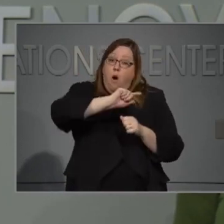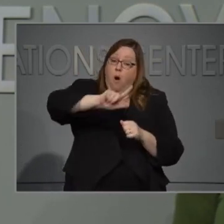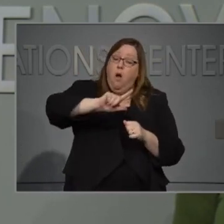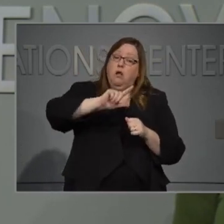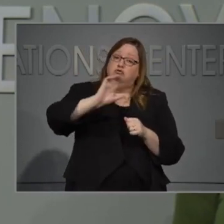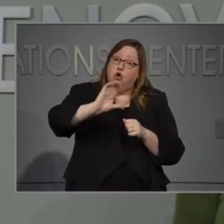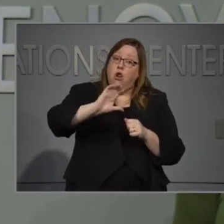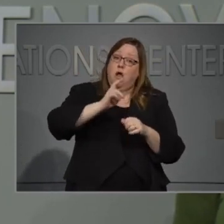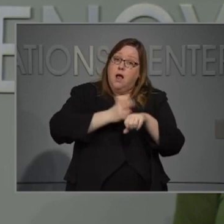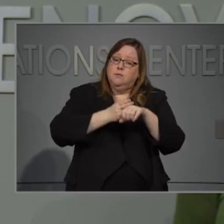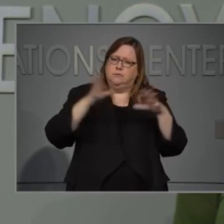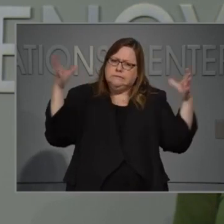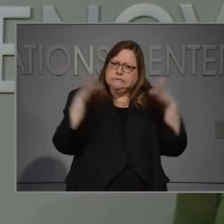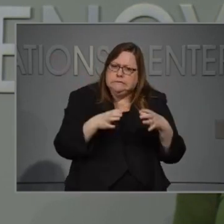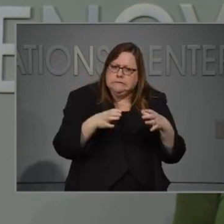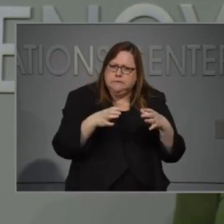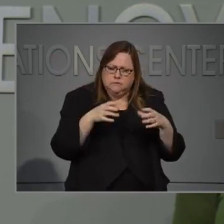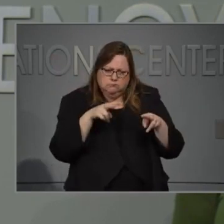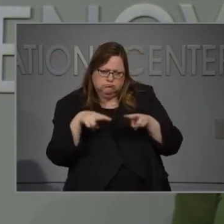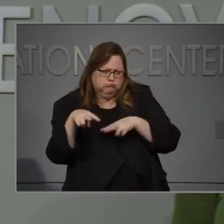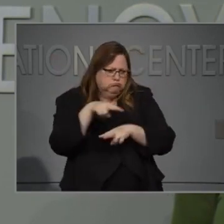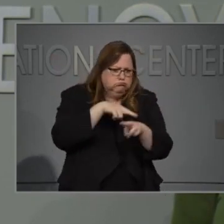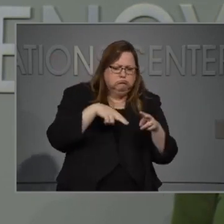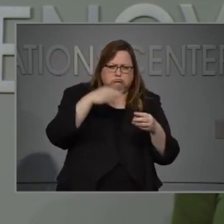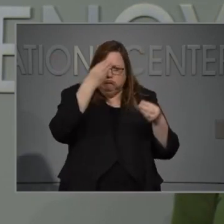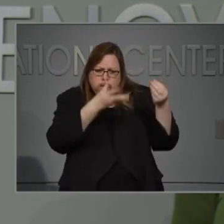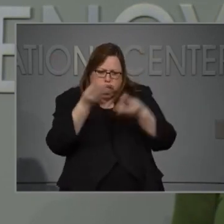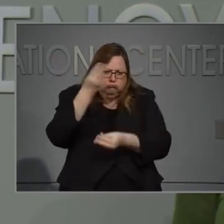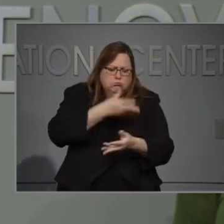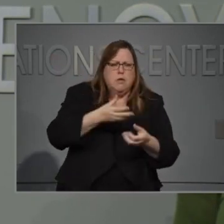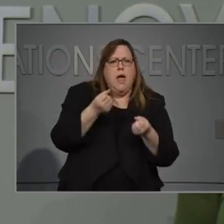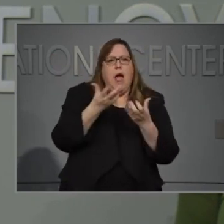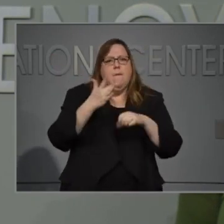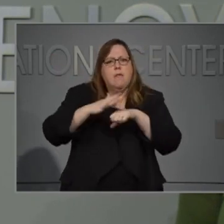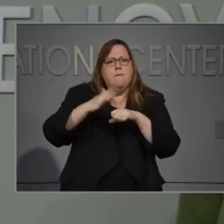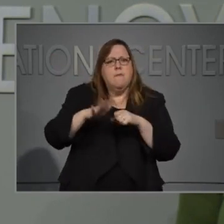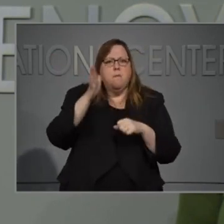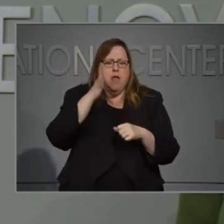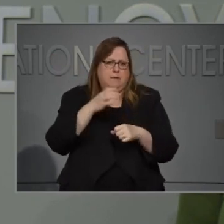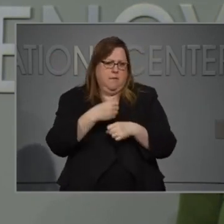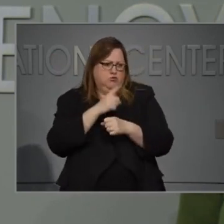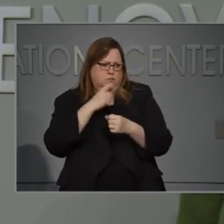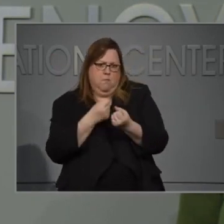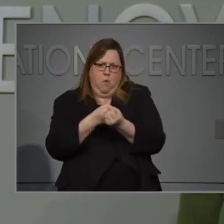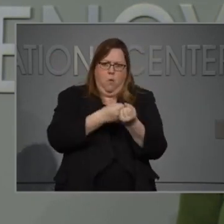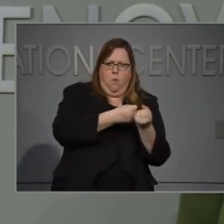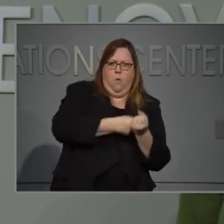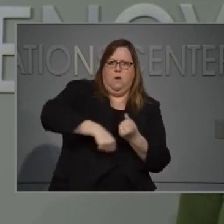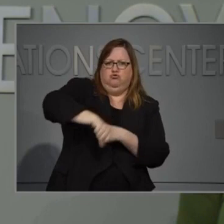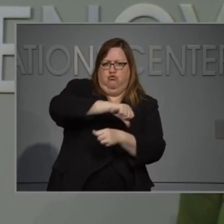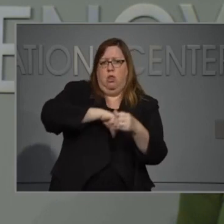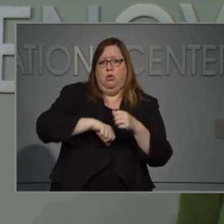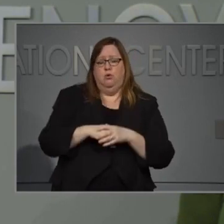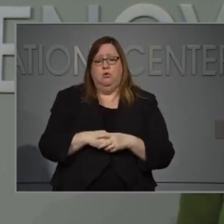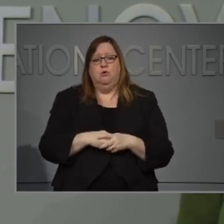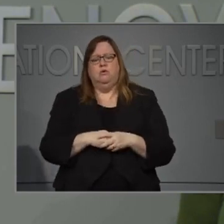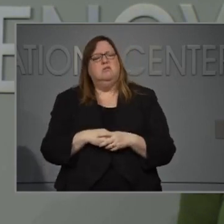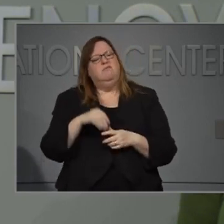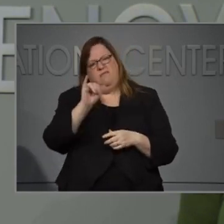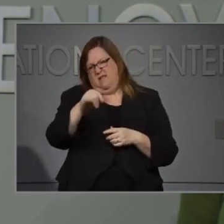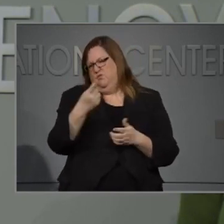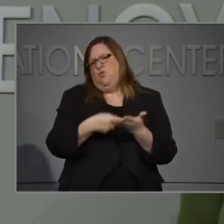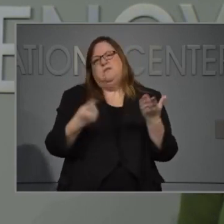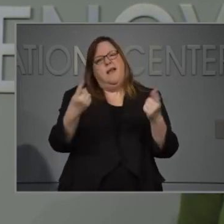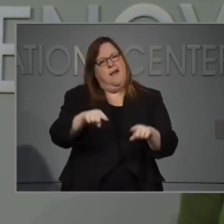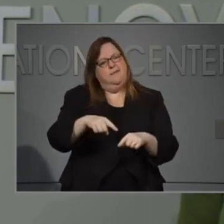because we can make sure that they're helping each other out. And that's exactly what we're seeing. I'm really pleased with the coordination,